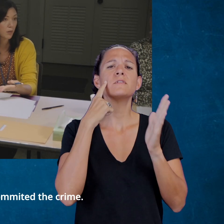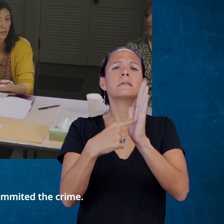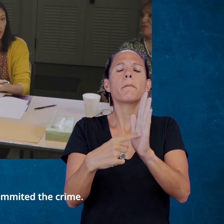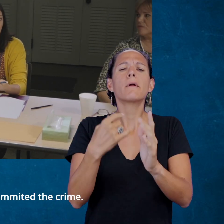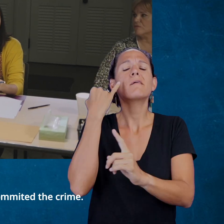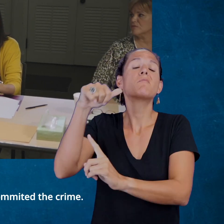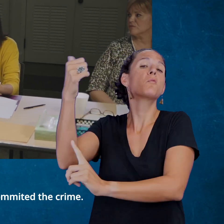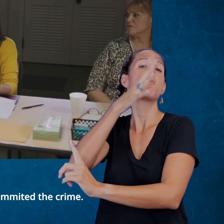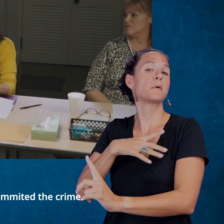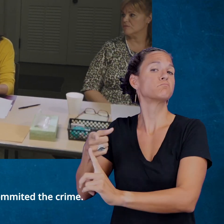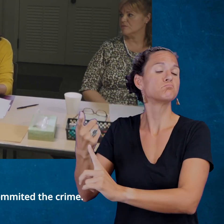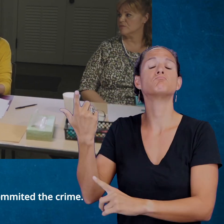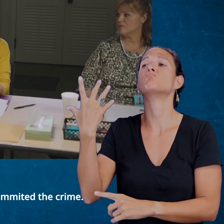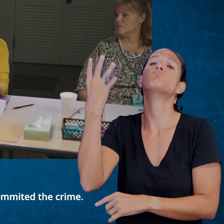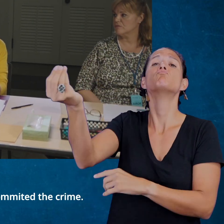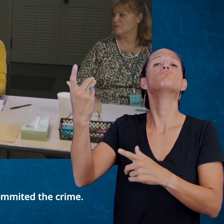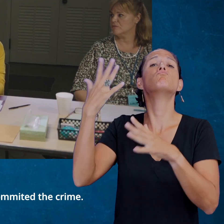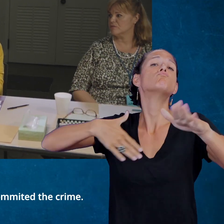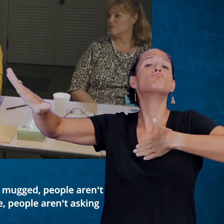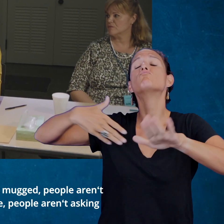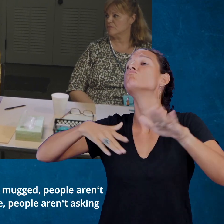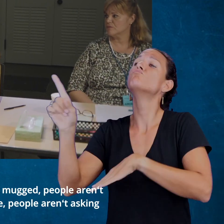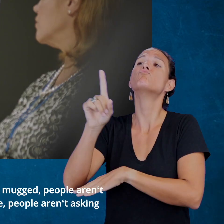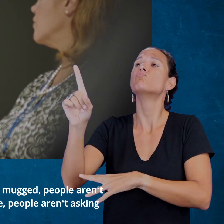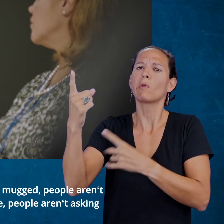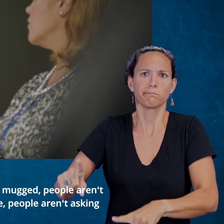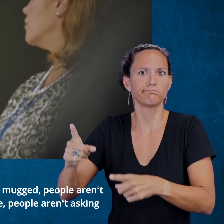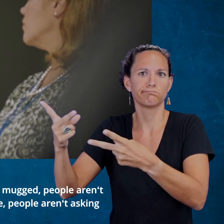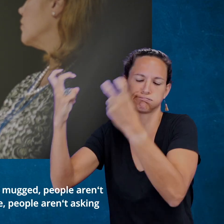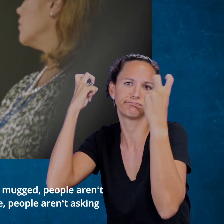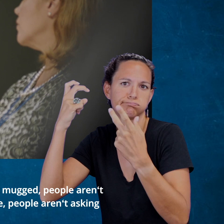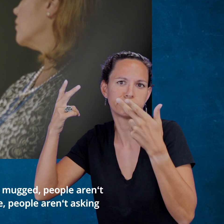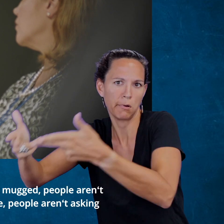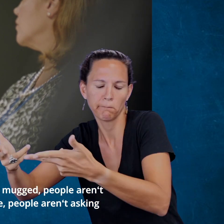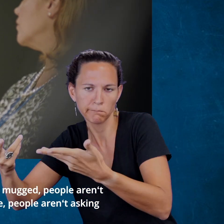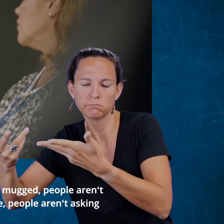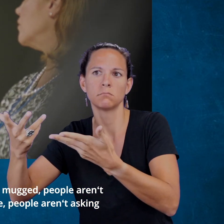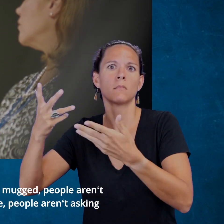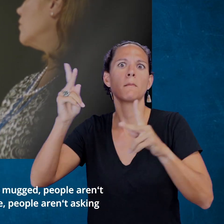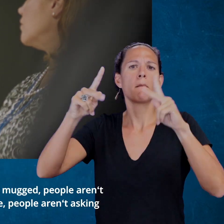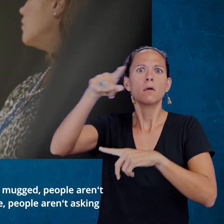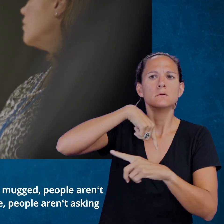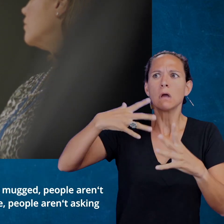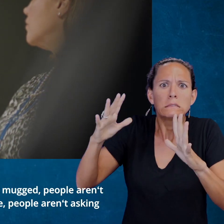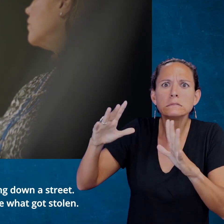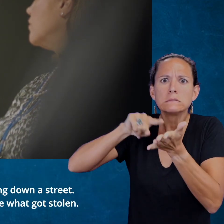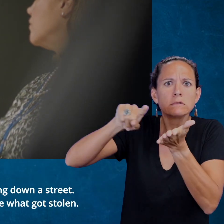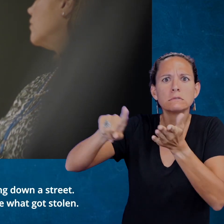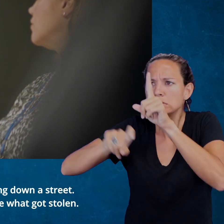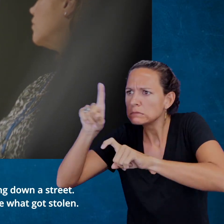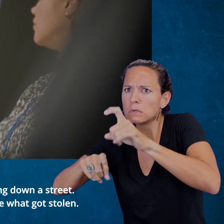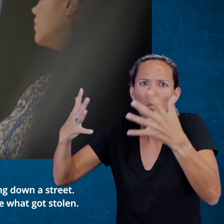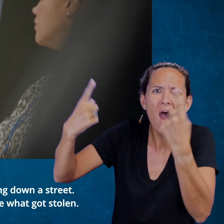than the person that committed the crime. If I'm walking and I get mugged, people aren't asking me what I wore. People aren't asking me why I